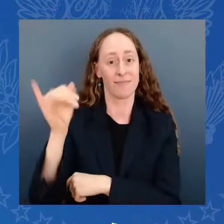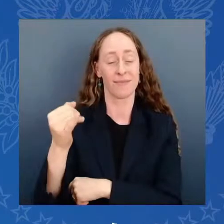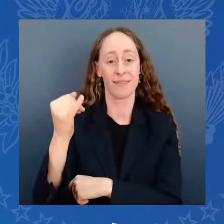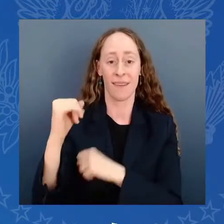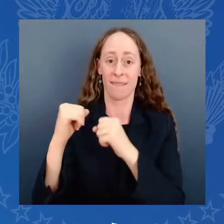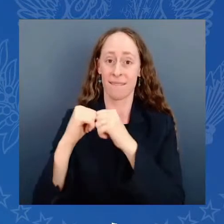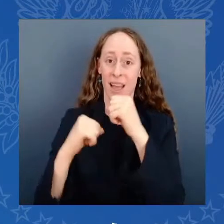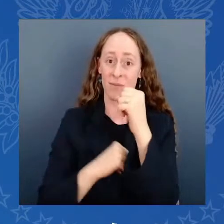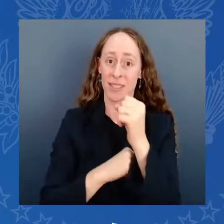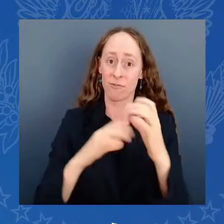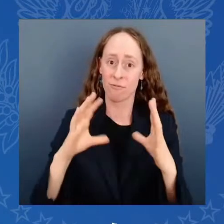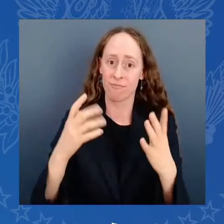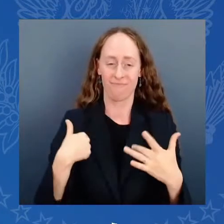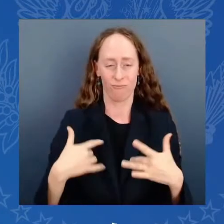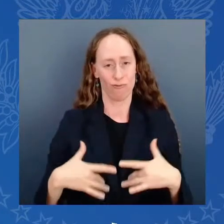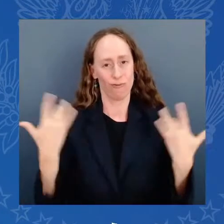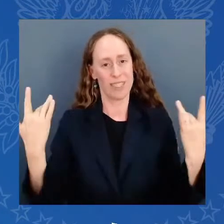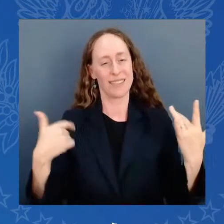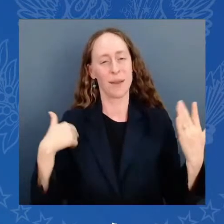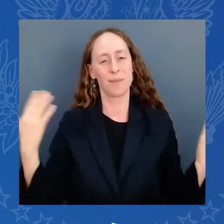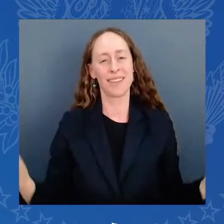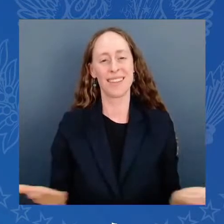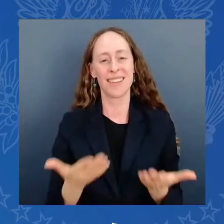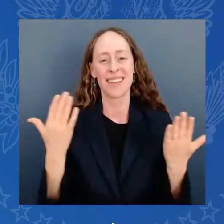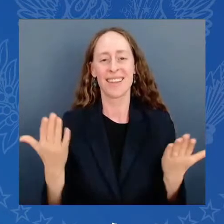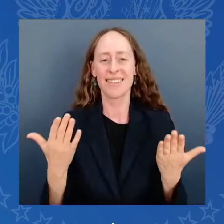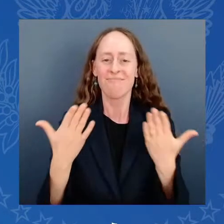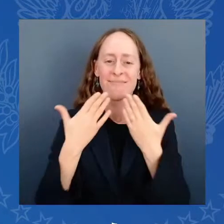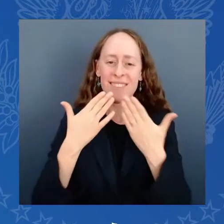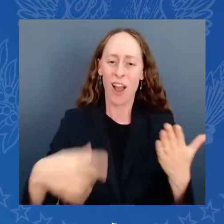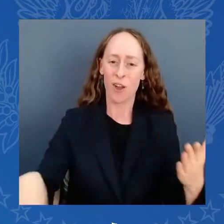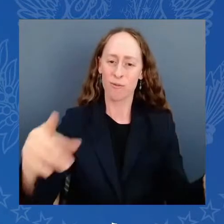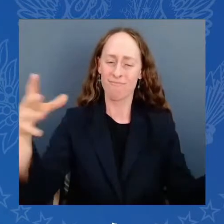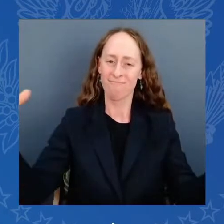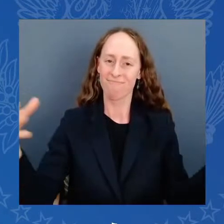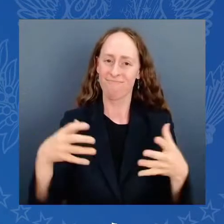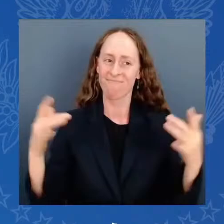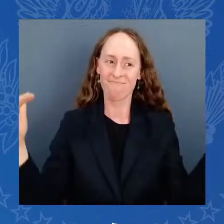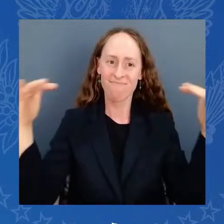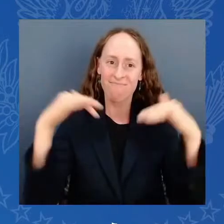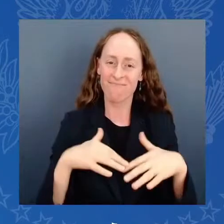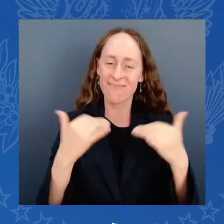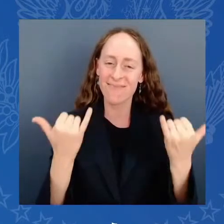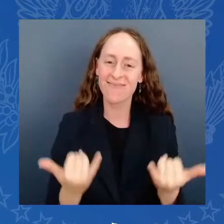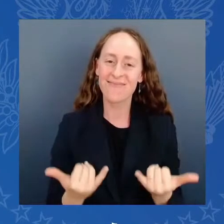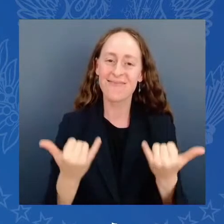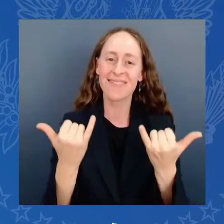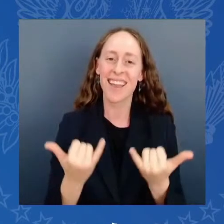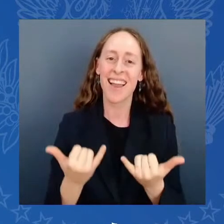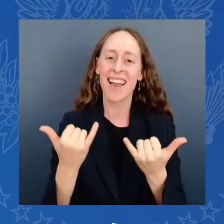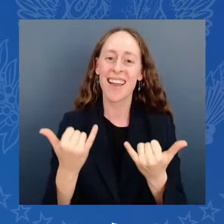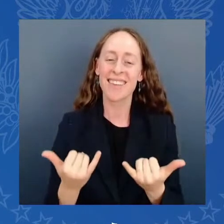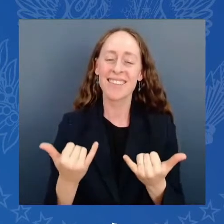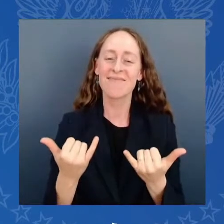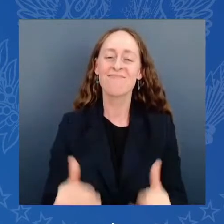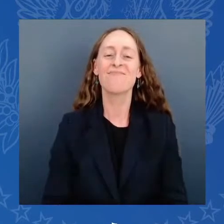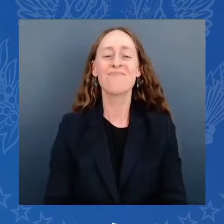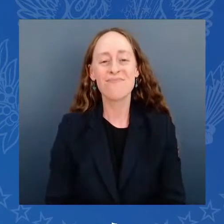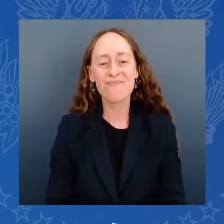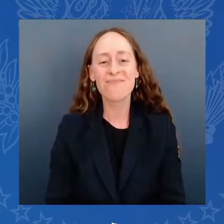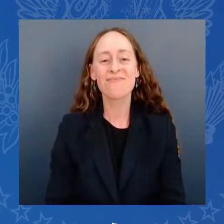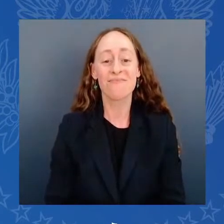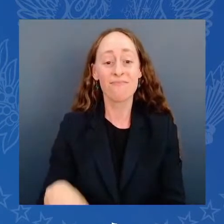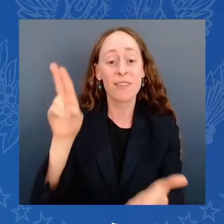guests gathered here today. Look, I was in college at the University of Delaware in our early beginning